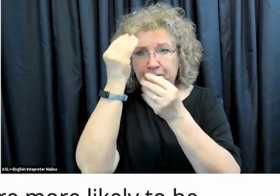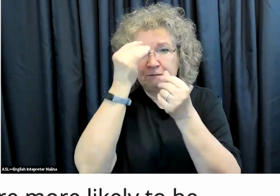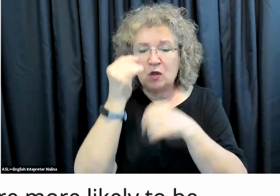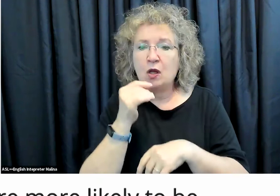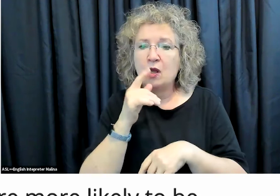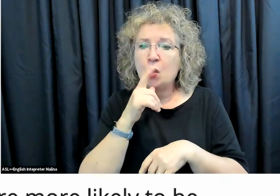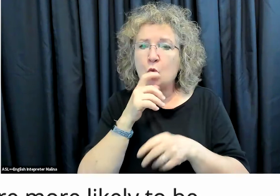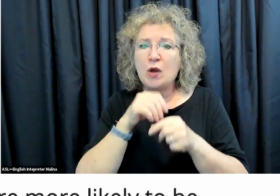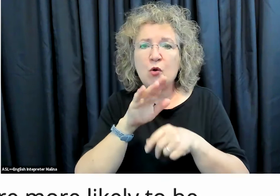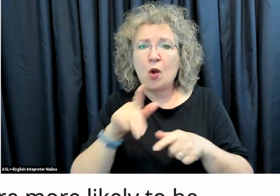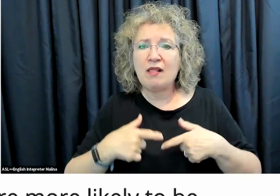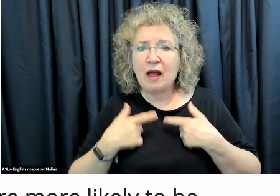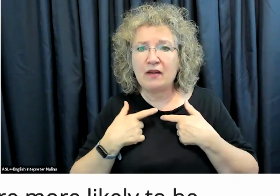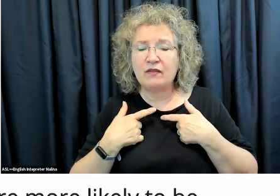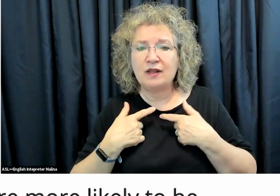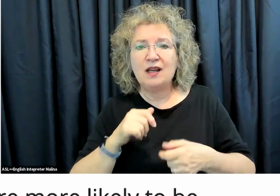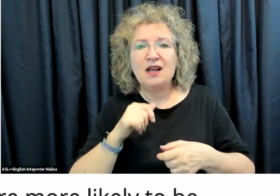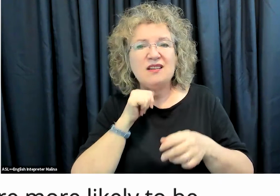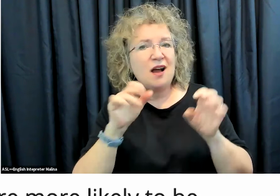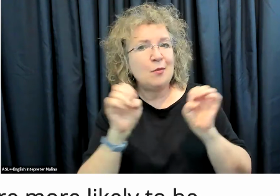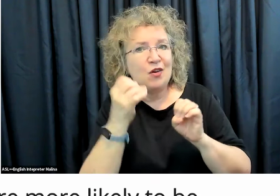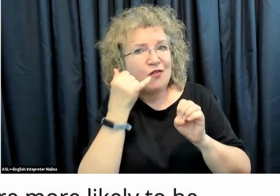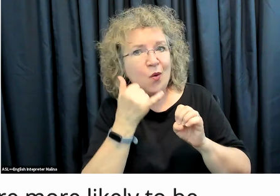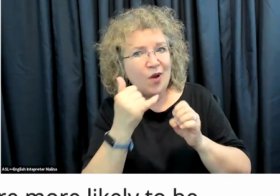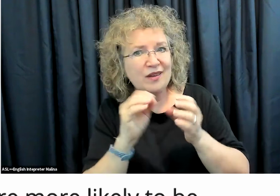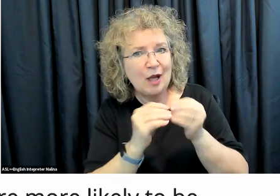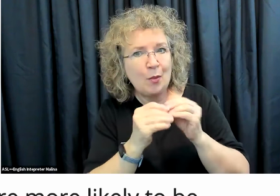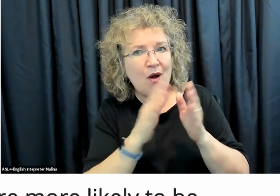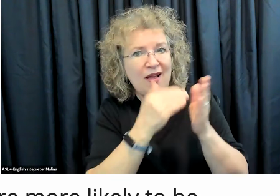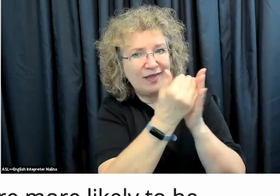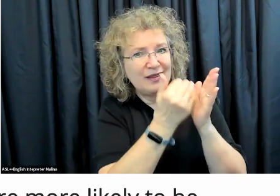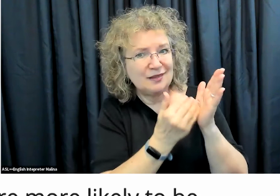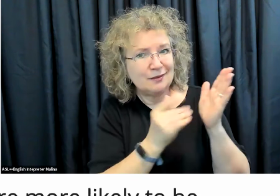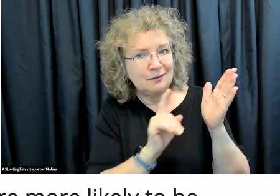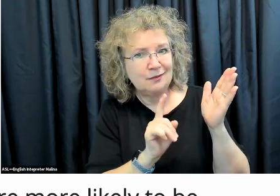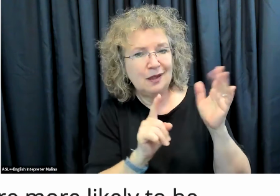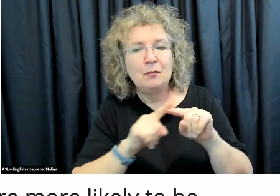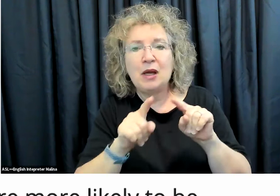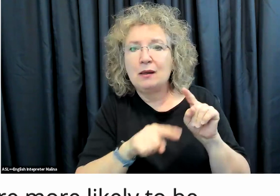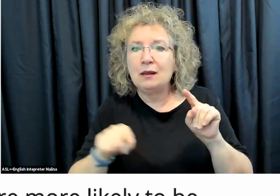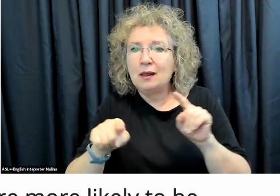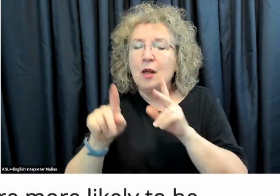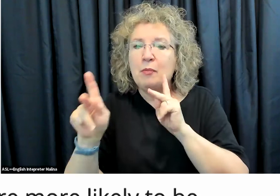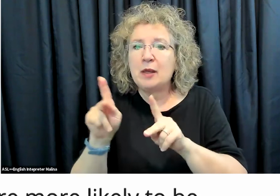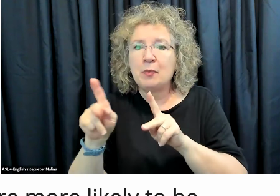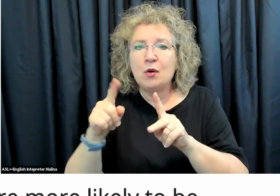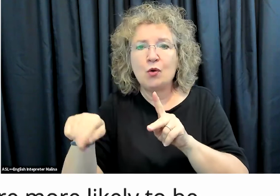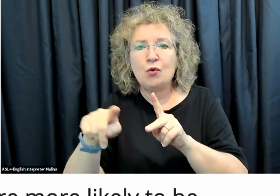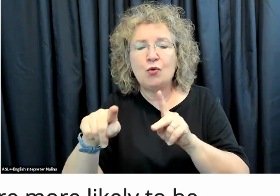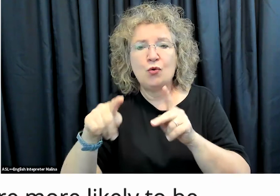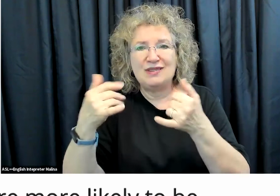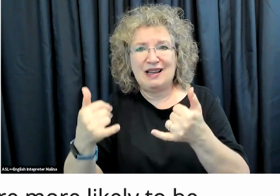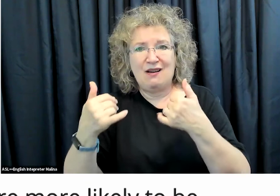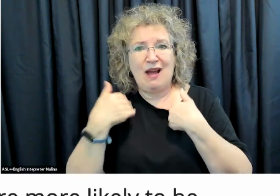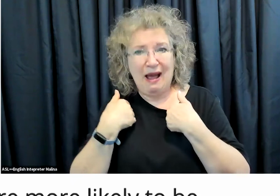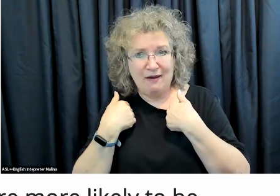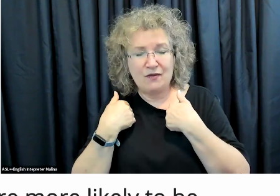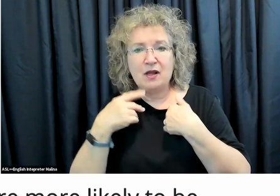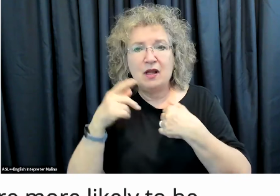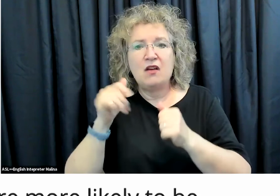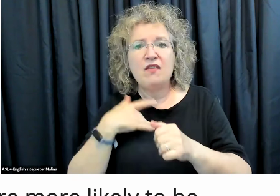not just like emergency phone call numbers on your list, but people in your life that you feel like you can rely on for